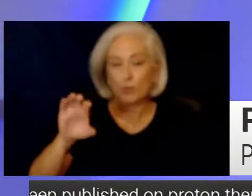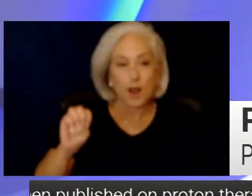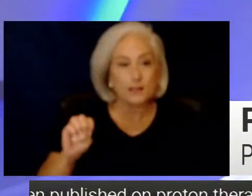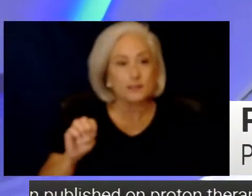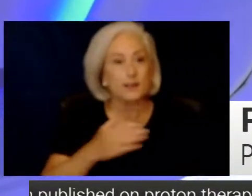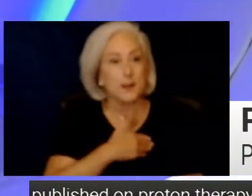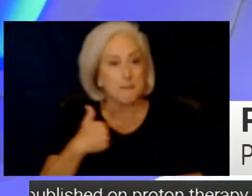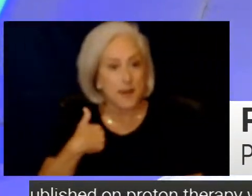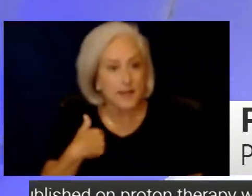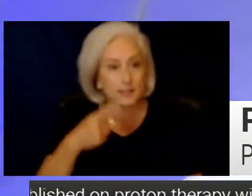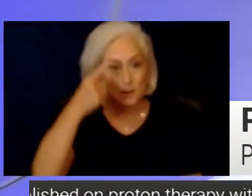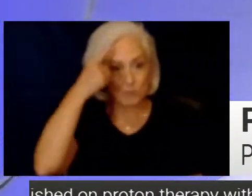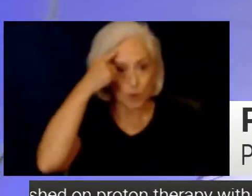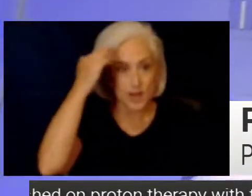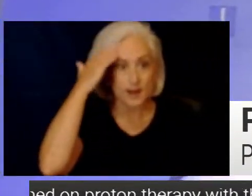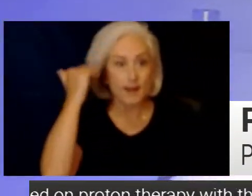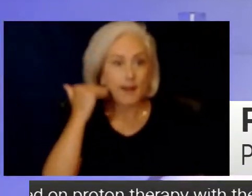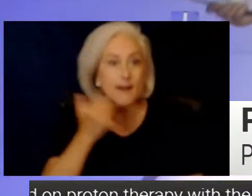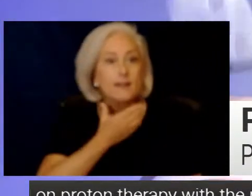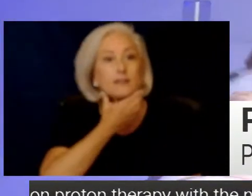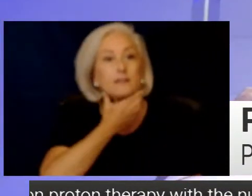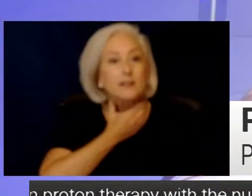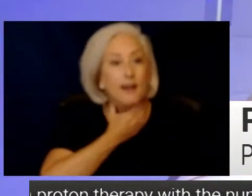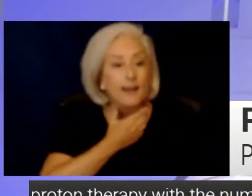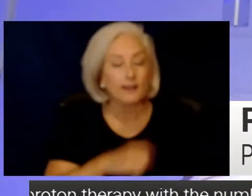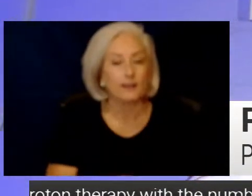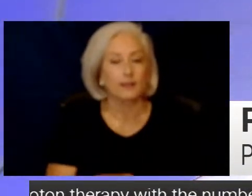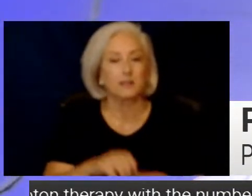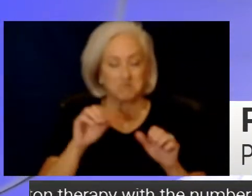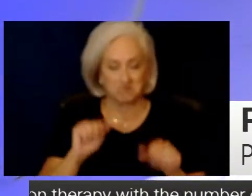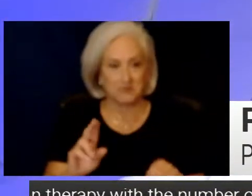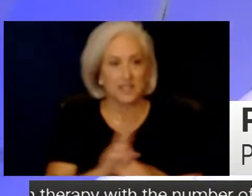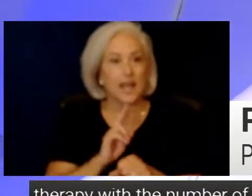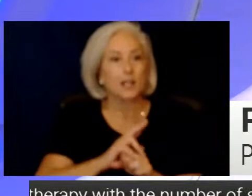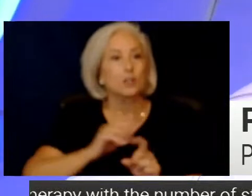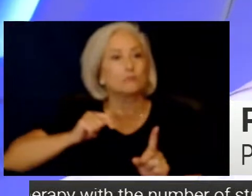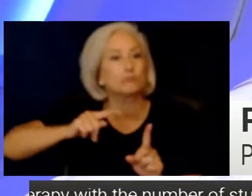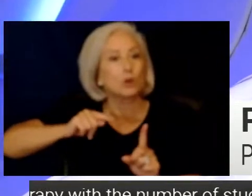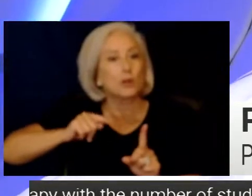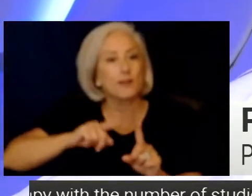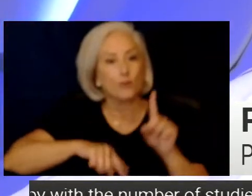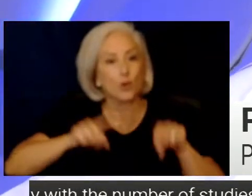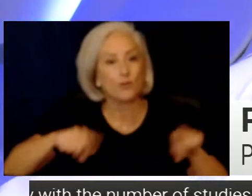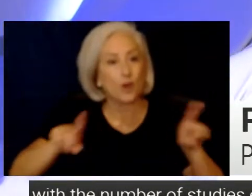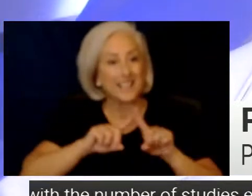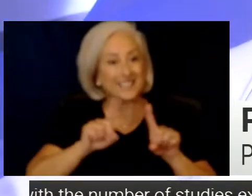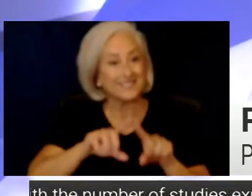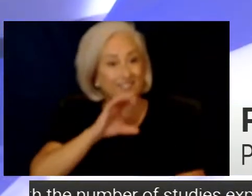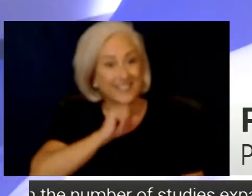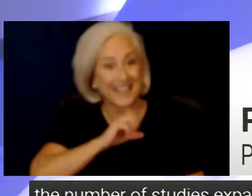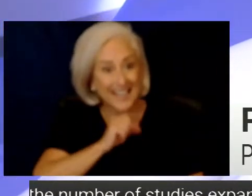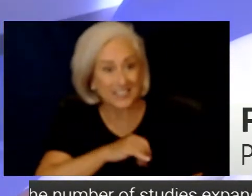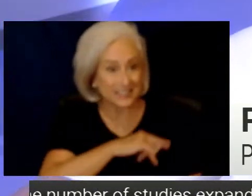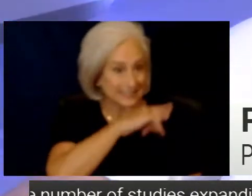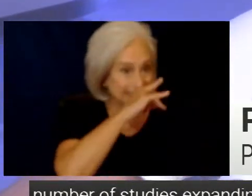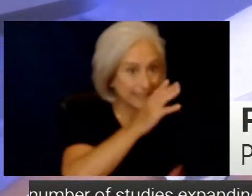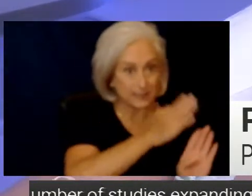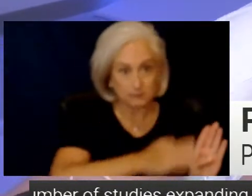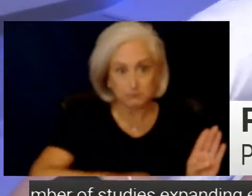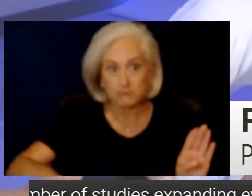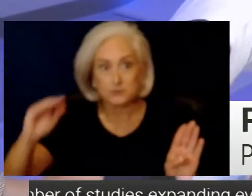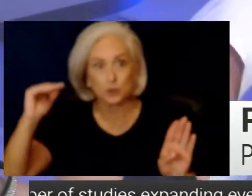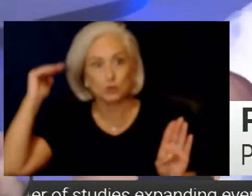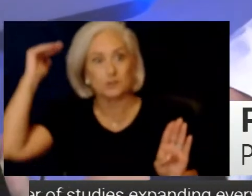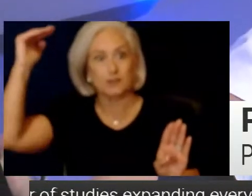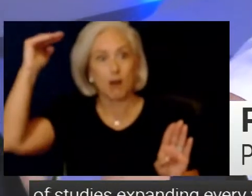head and neck cancers. We can also use proton therapy for all different ages of patients, from kids to adults. And so really it has a